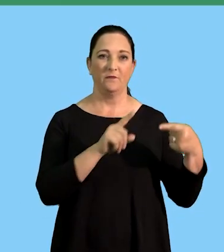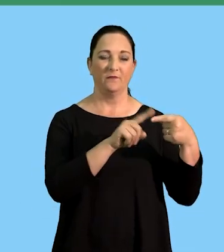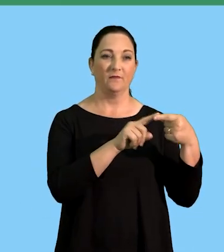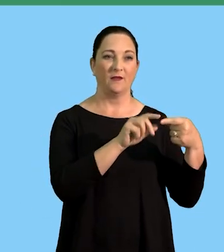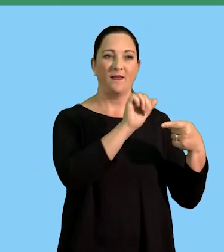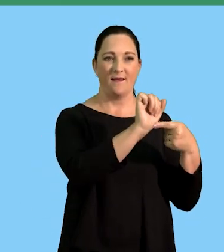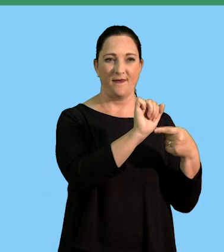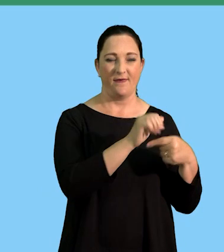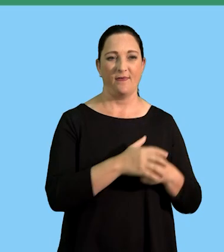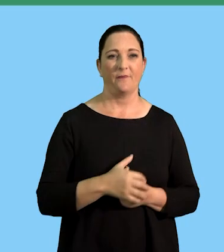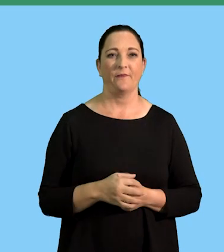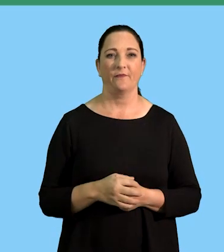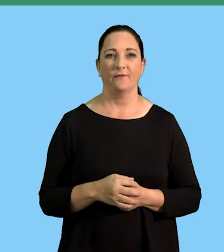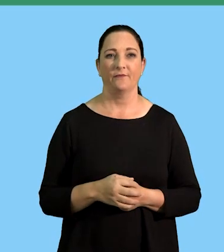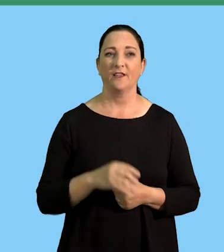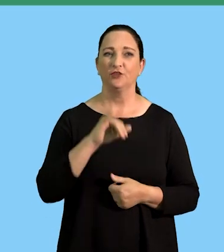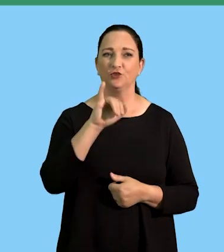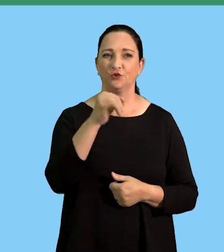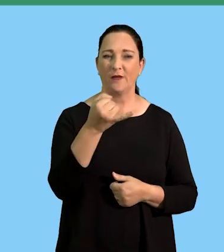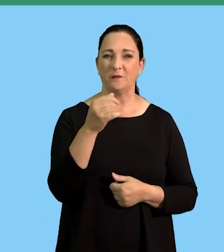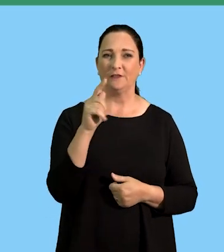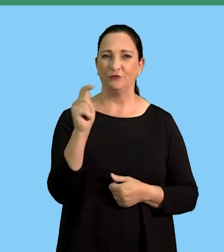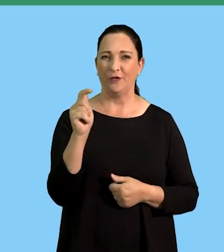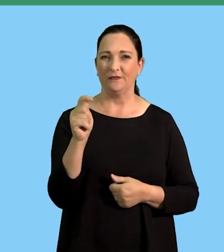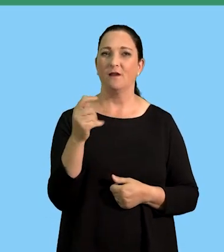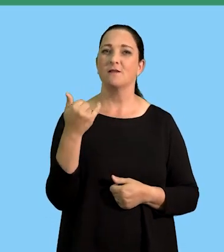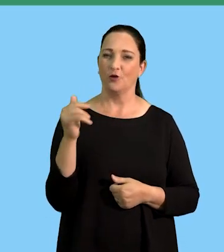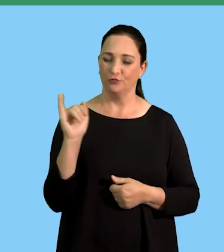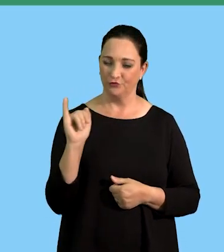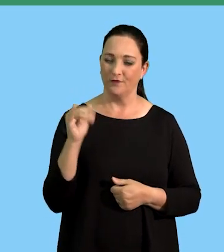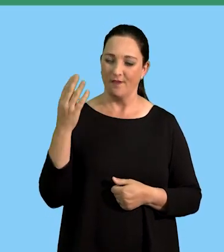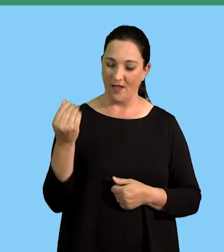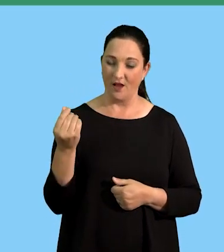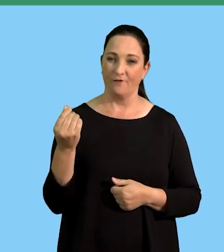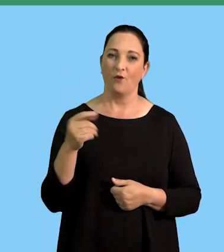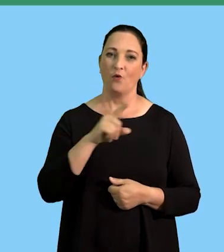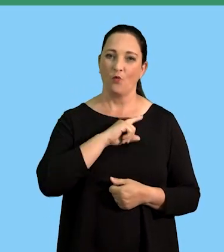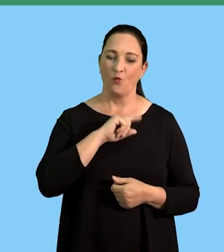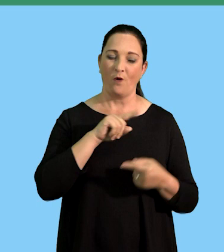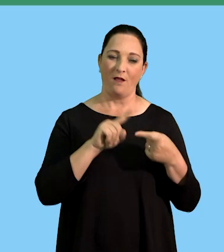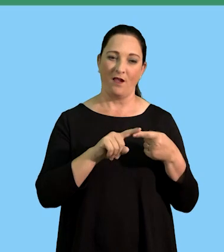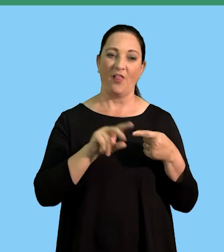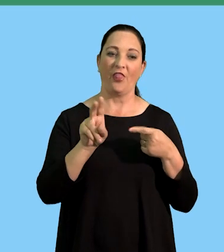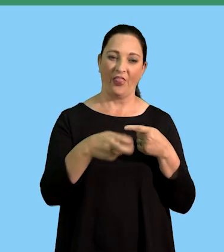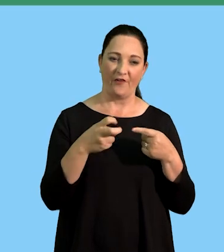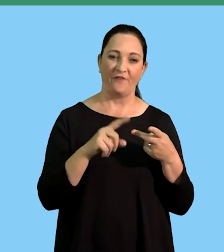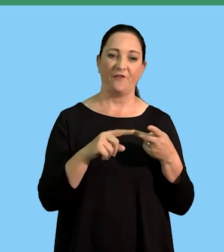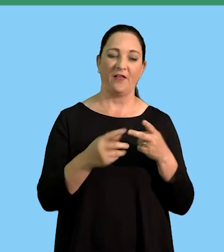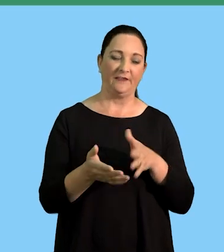option A as a question now. Johannesburg traders took insurance against theft,